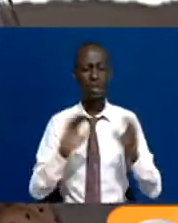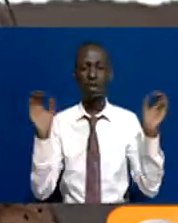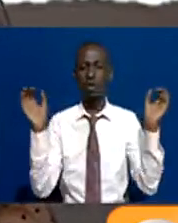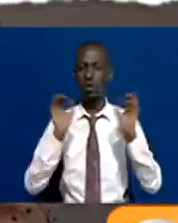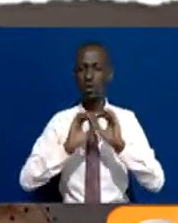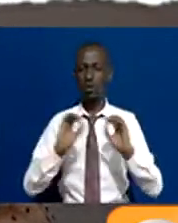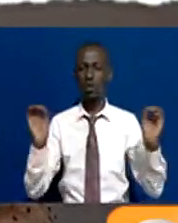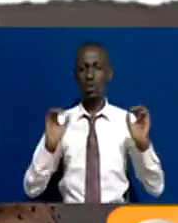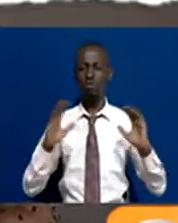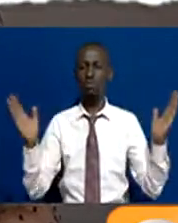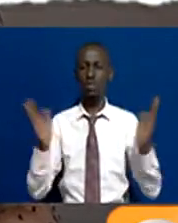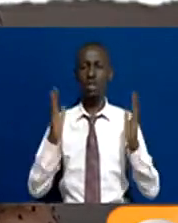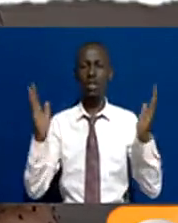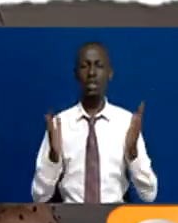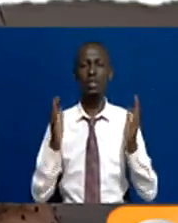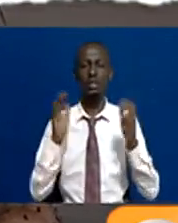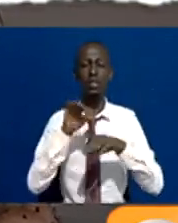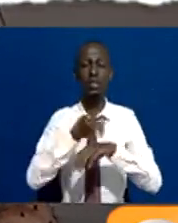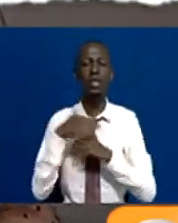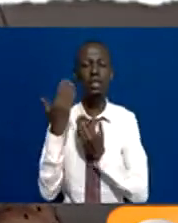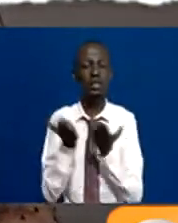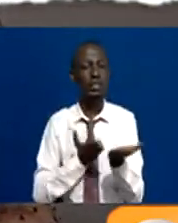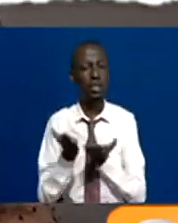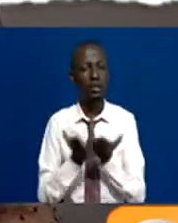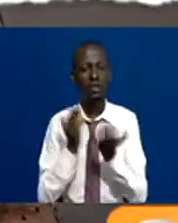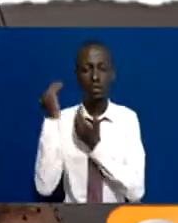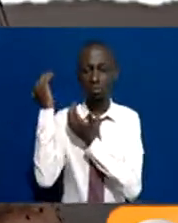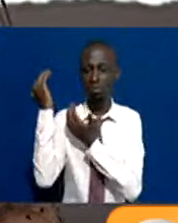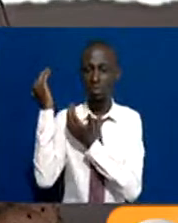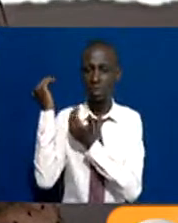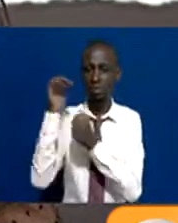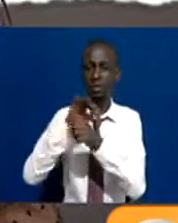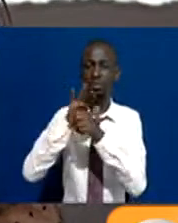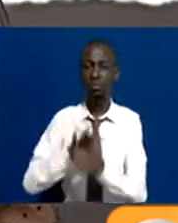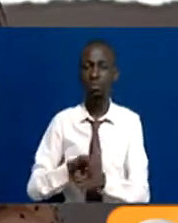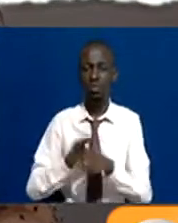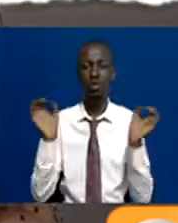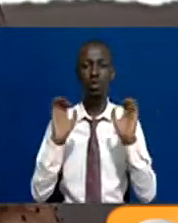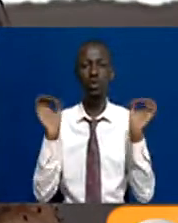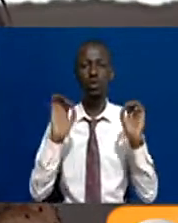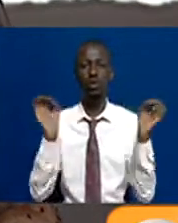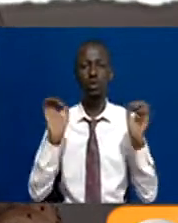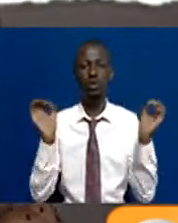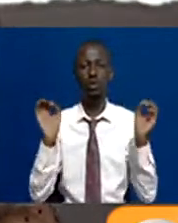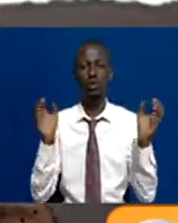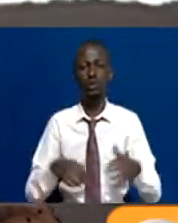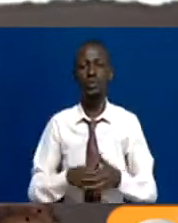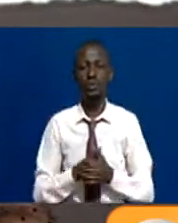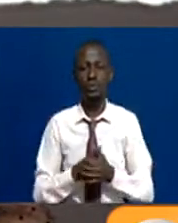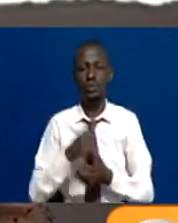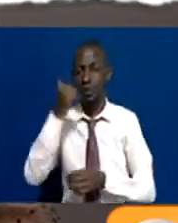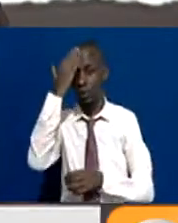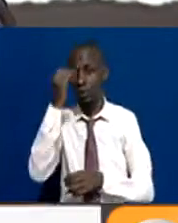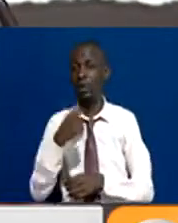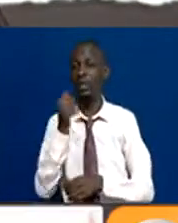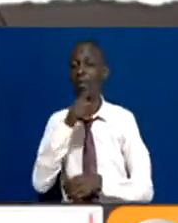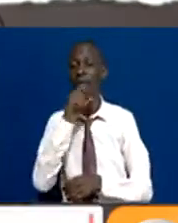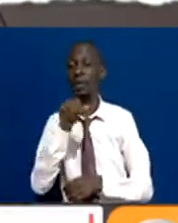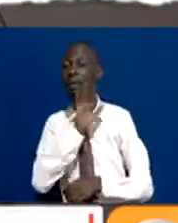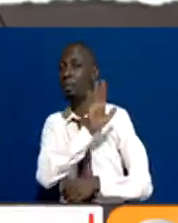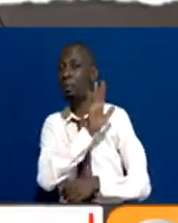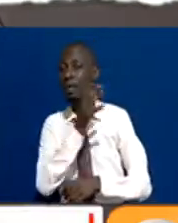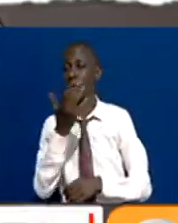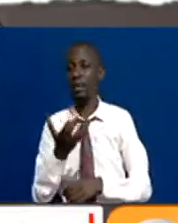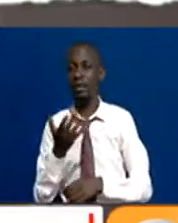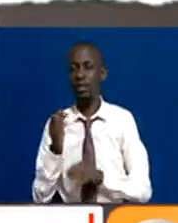I would encourage them to seek these services and not expect to be stigmatized because of it or mocked because they are men. Just